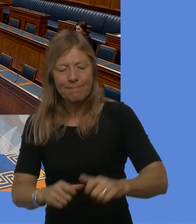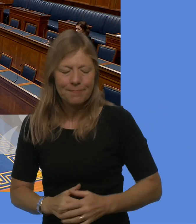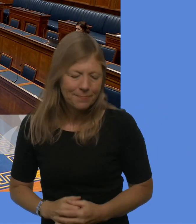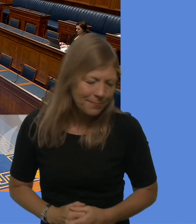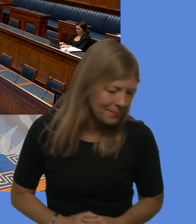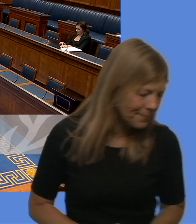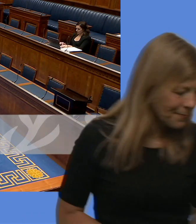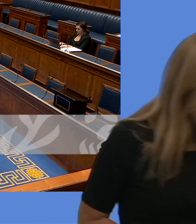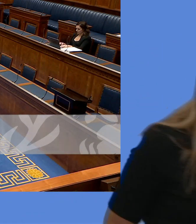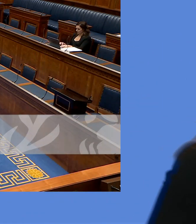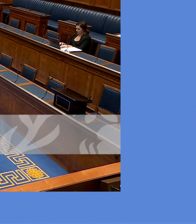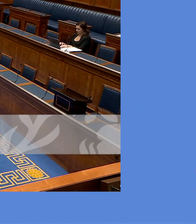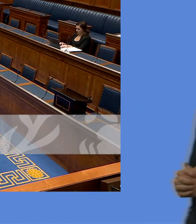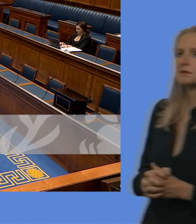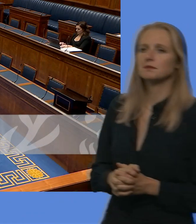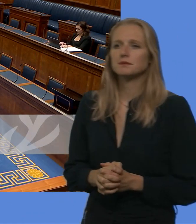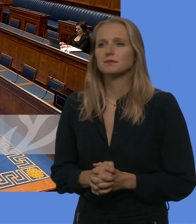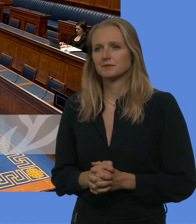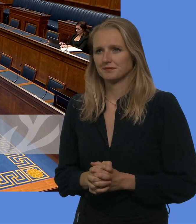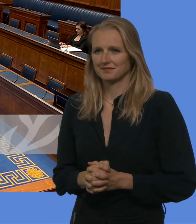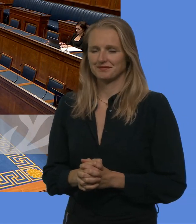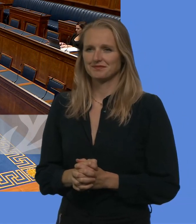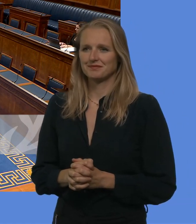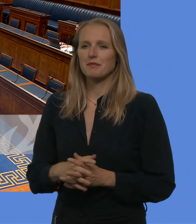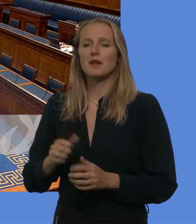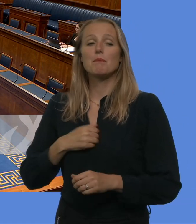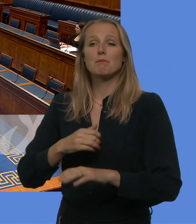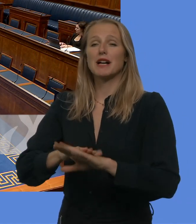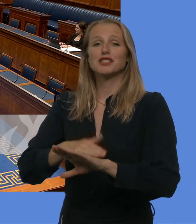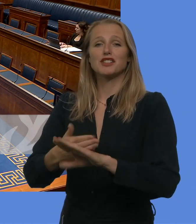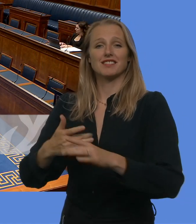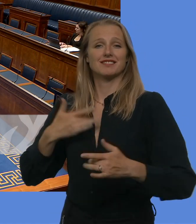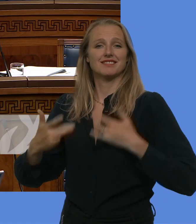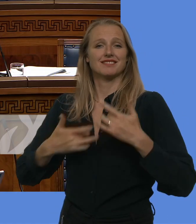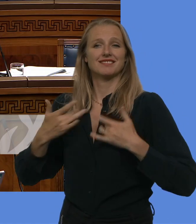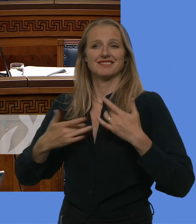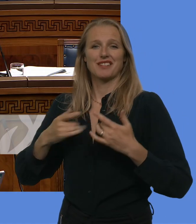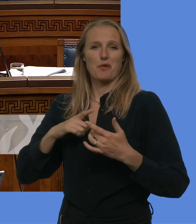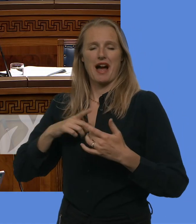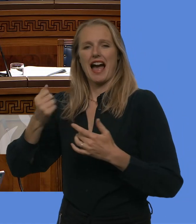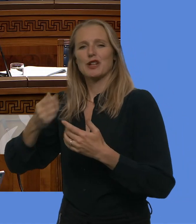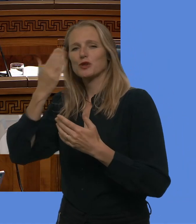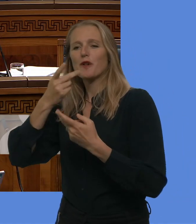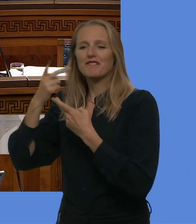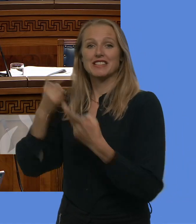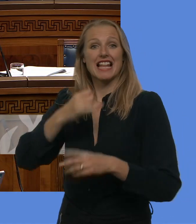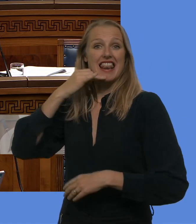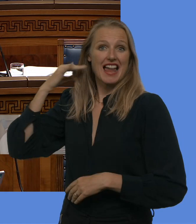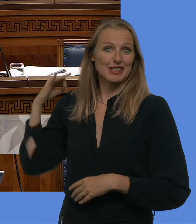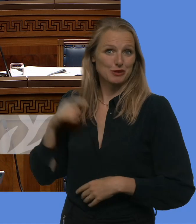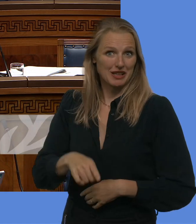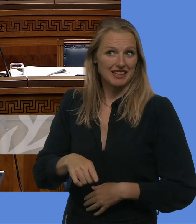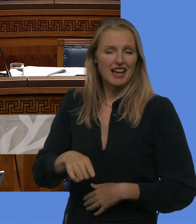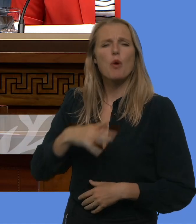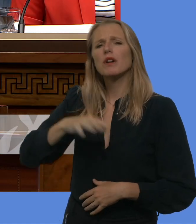Mr Speaker, Minister, my son was delighted the boss of all schools visited his nursery last week, and I just